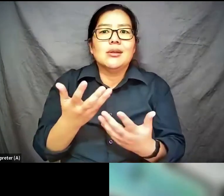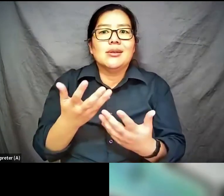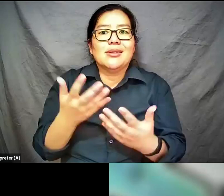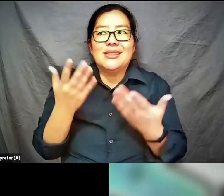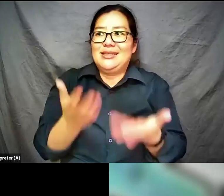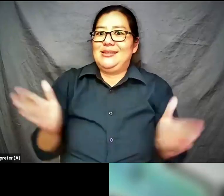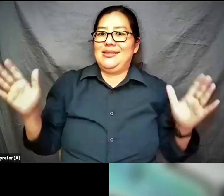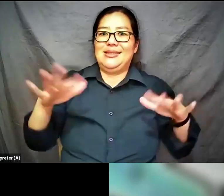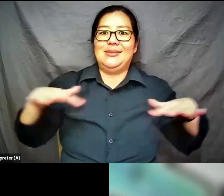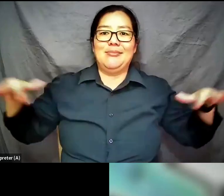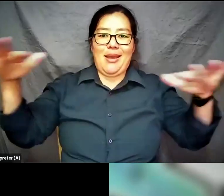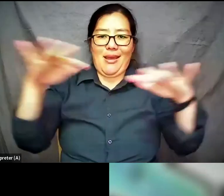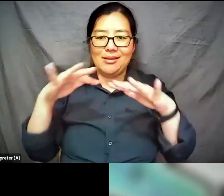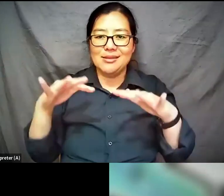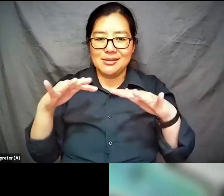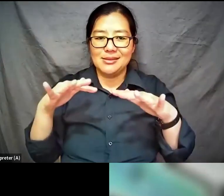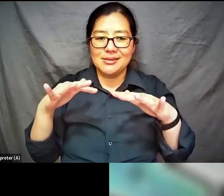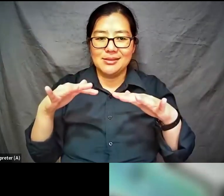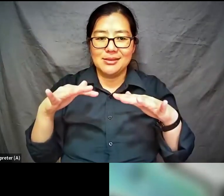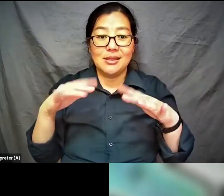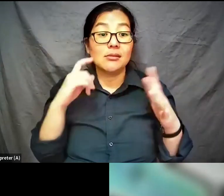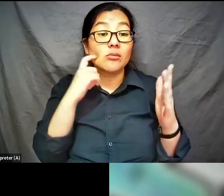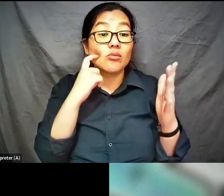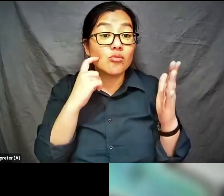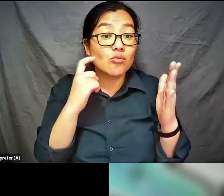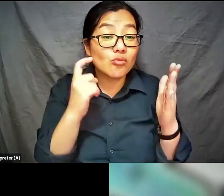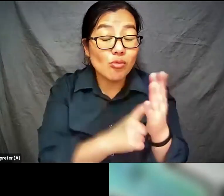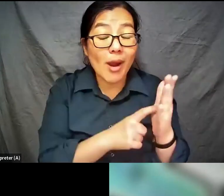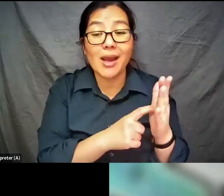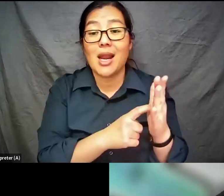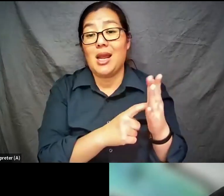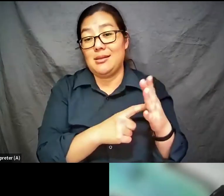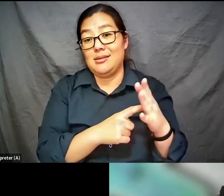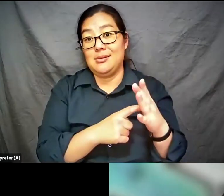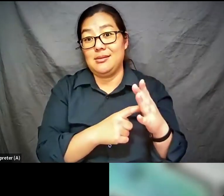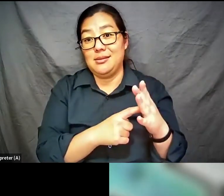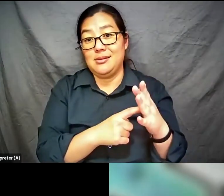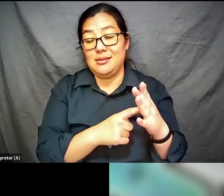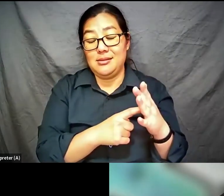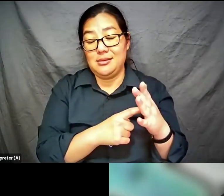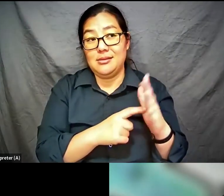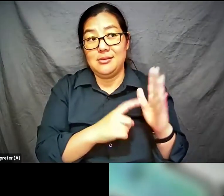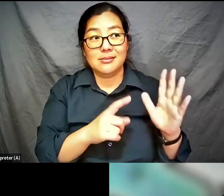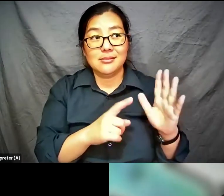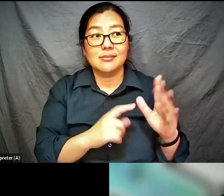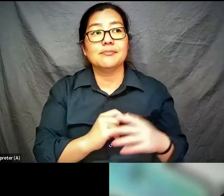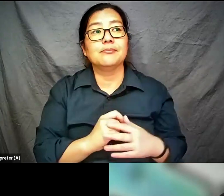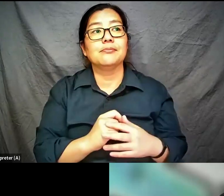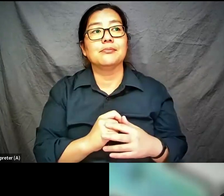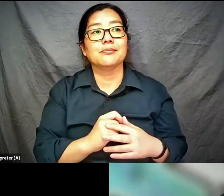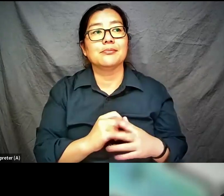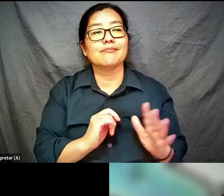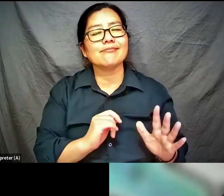team, and just like how thoughtful everything